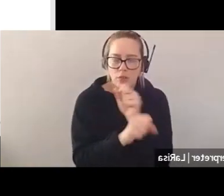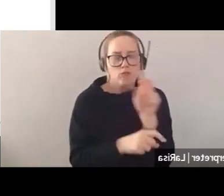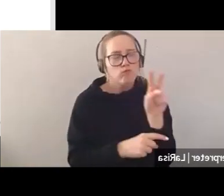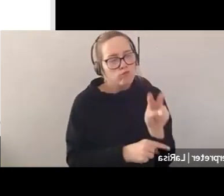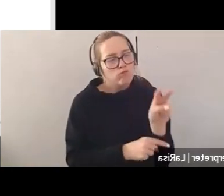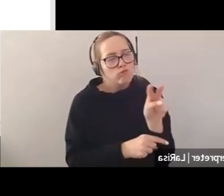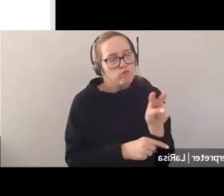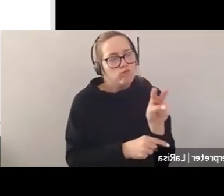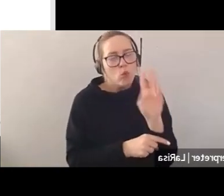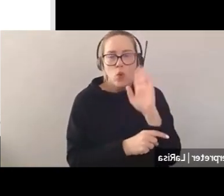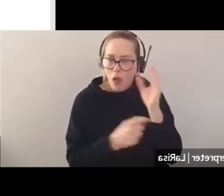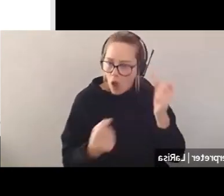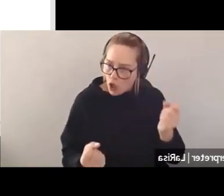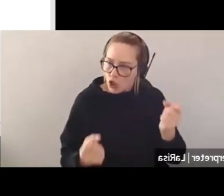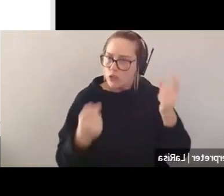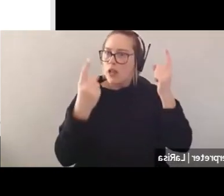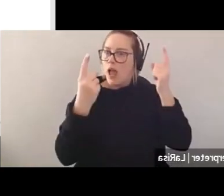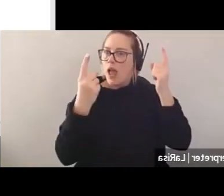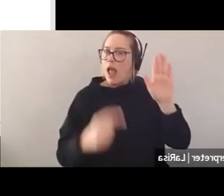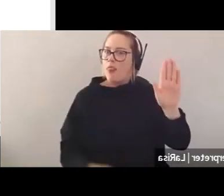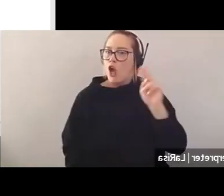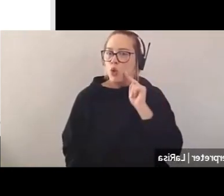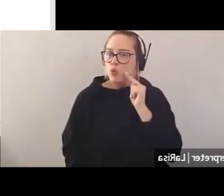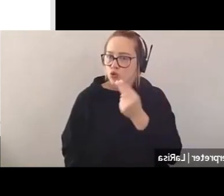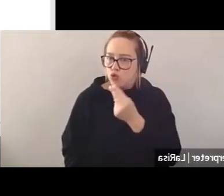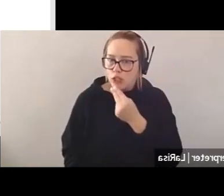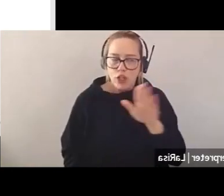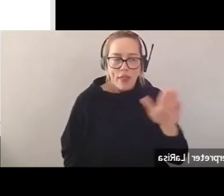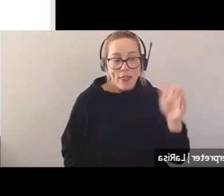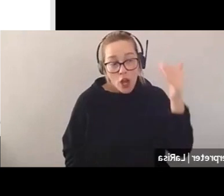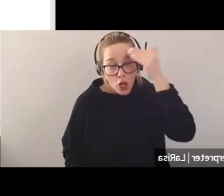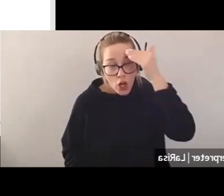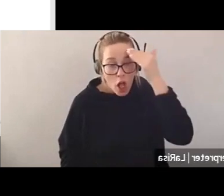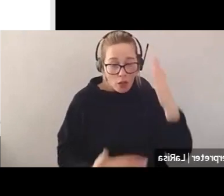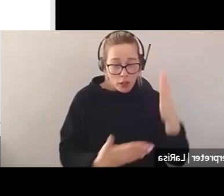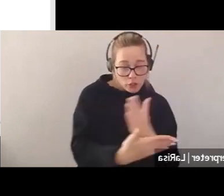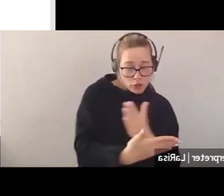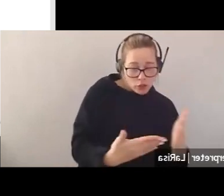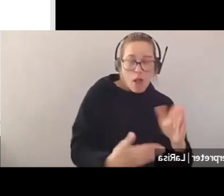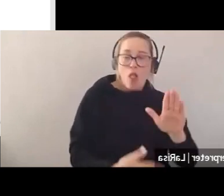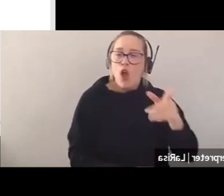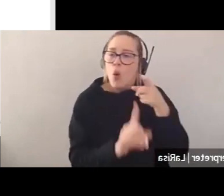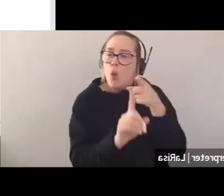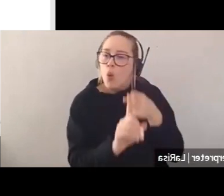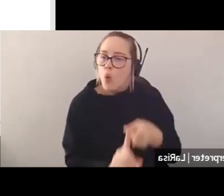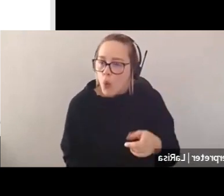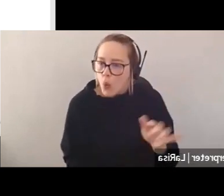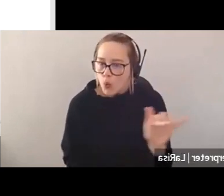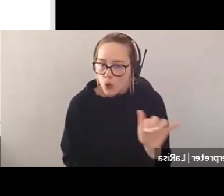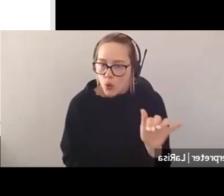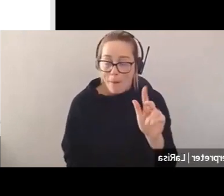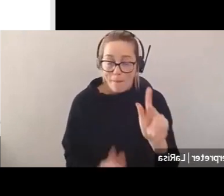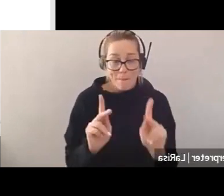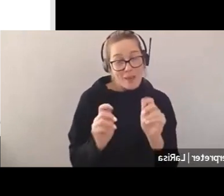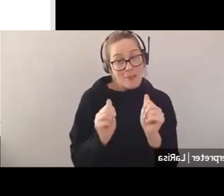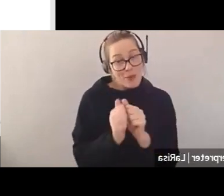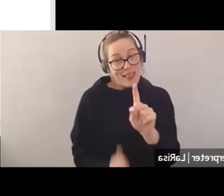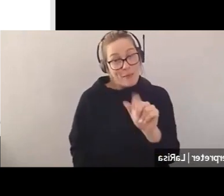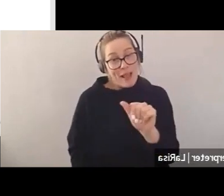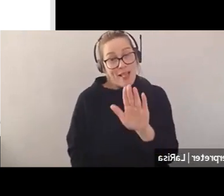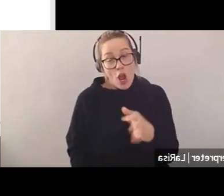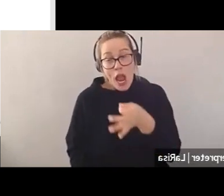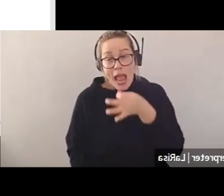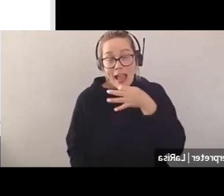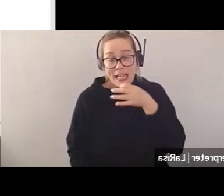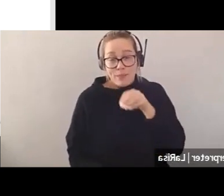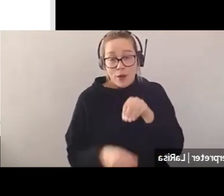assumptions. And this is really important when we're understanding someone's nutrition, knowledge, and what their goals